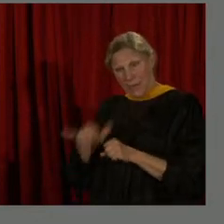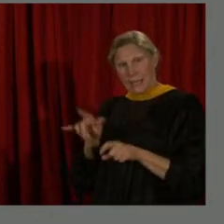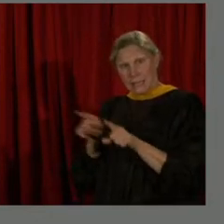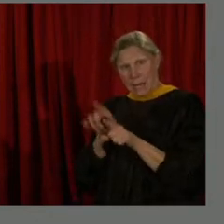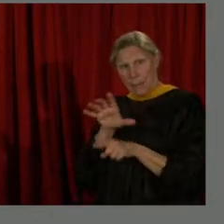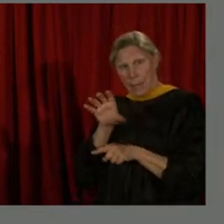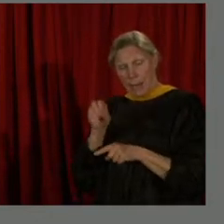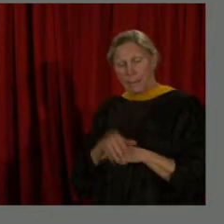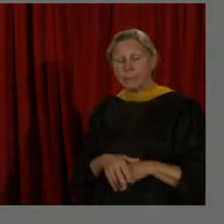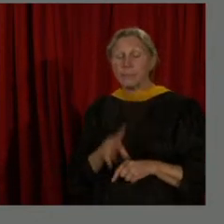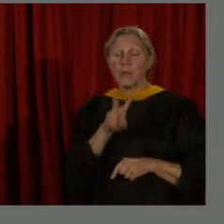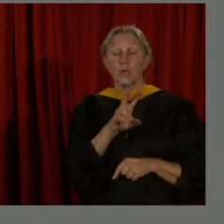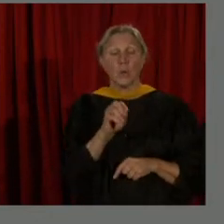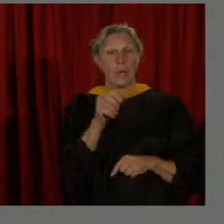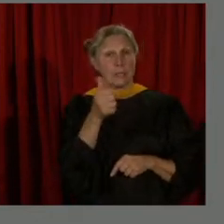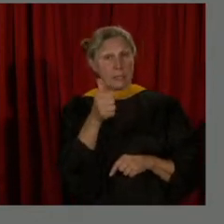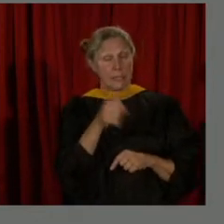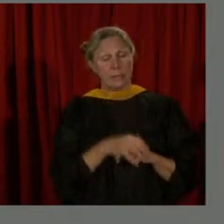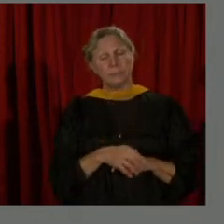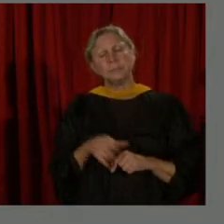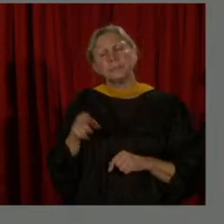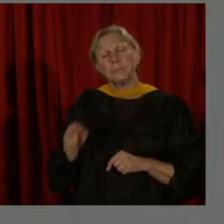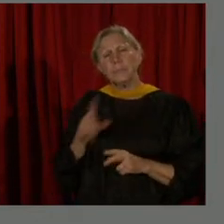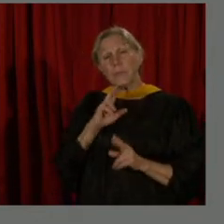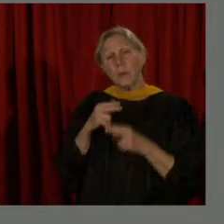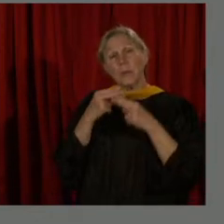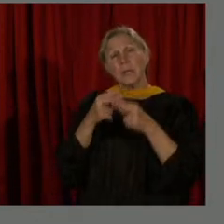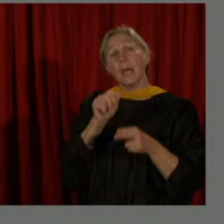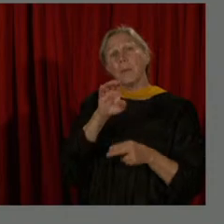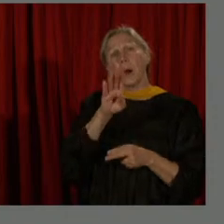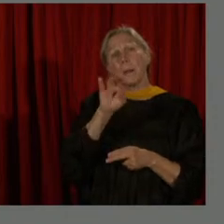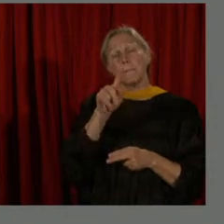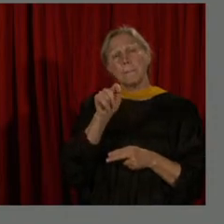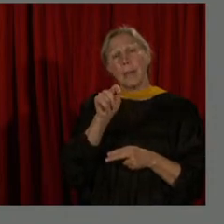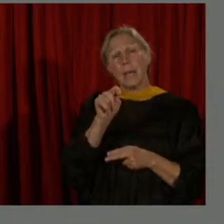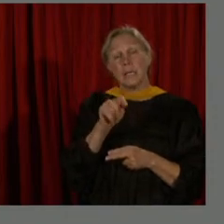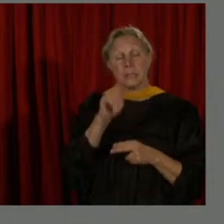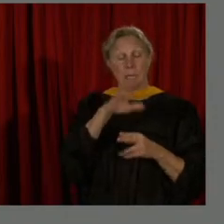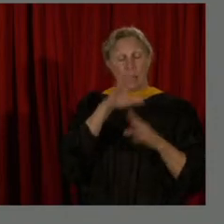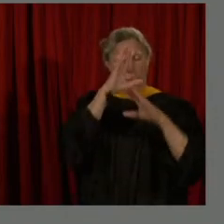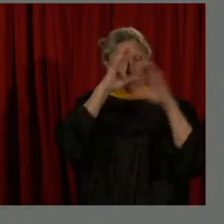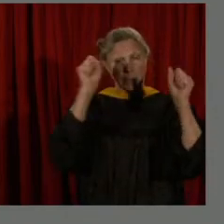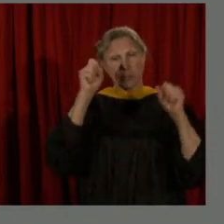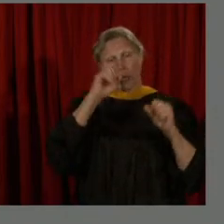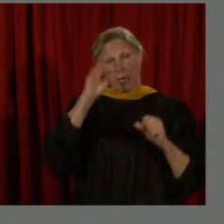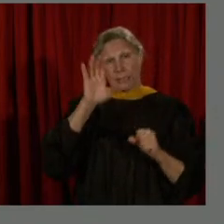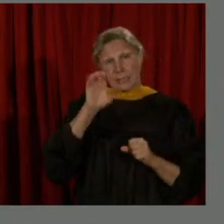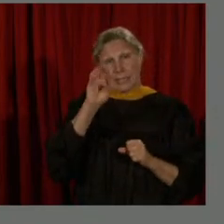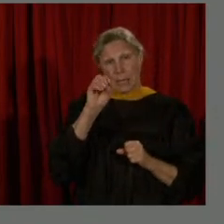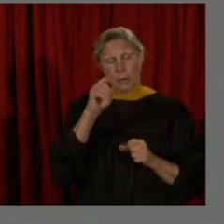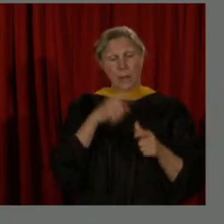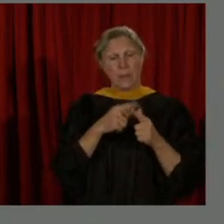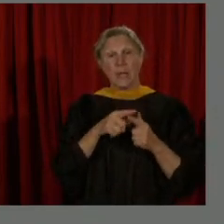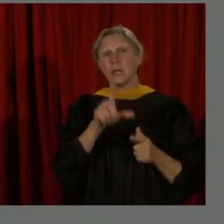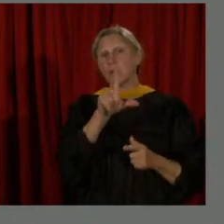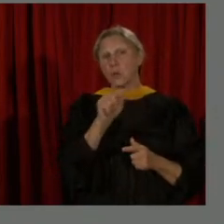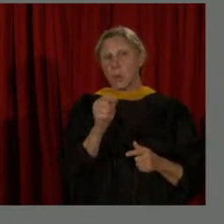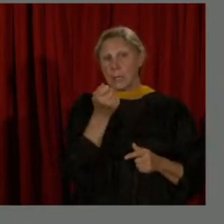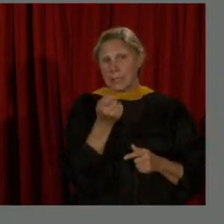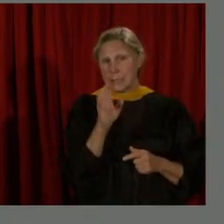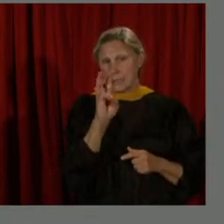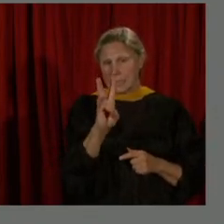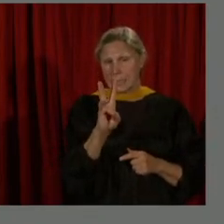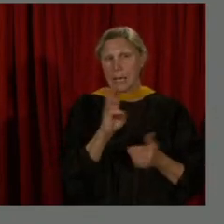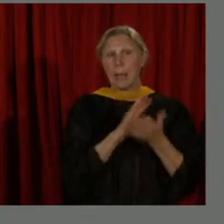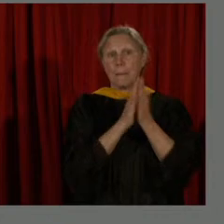In 2010, she was named ArcBest President and CEO, and then in 2016, she